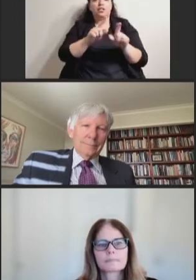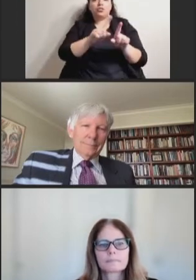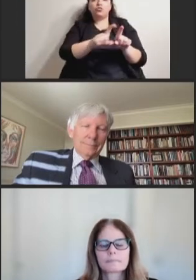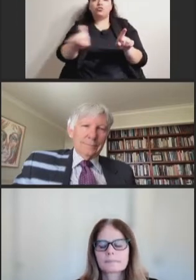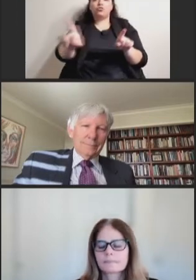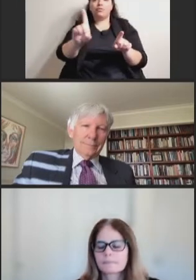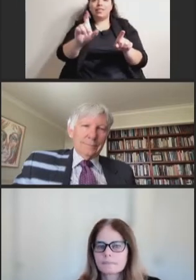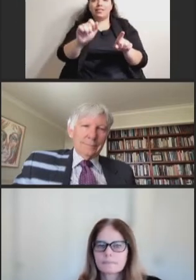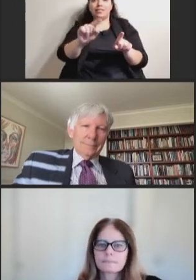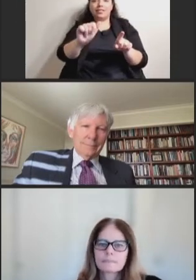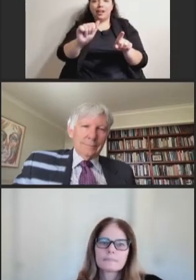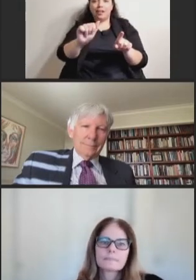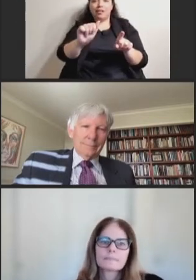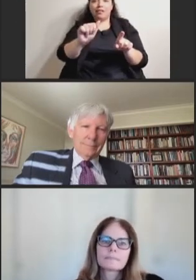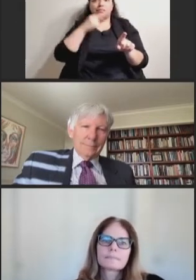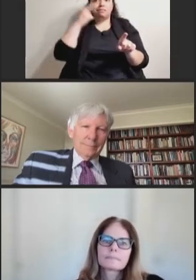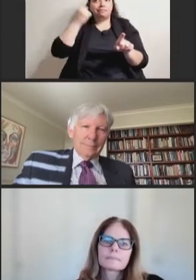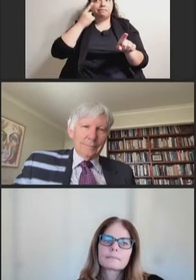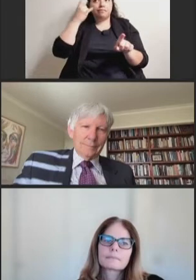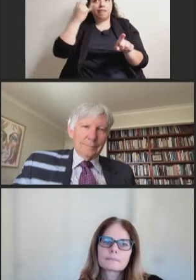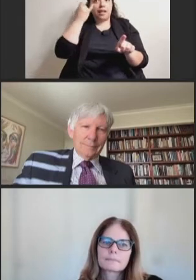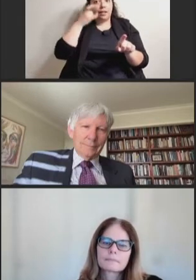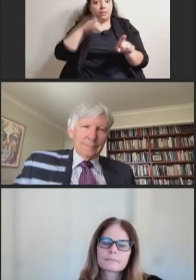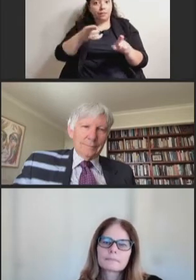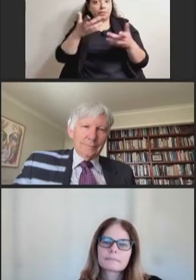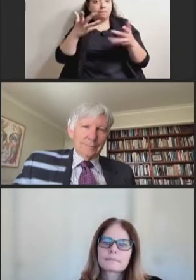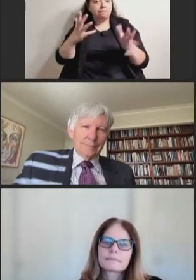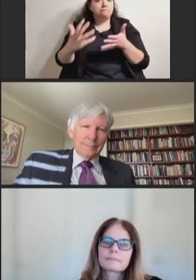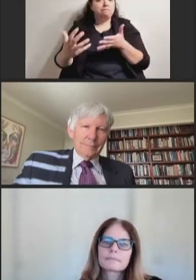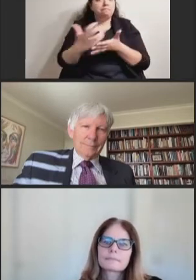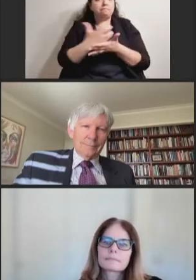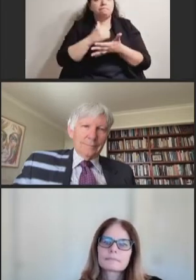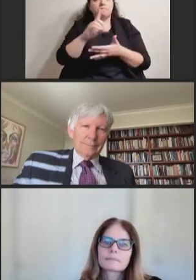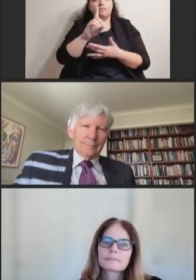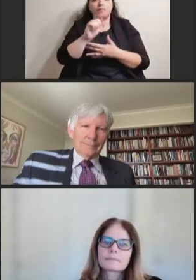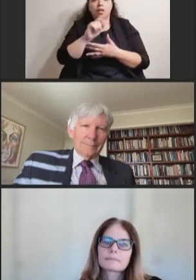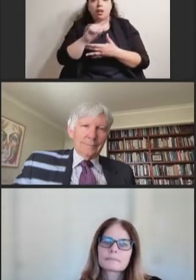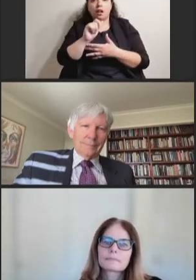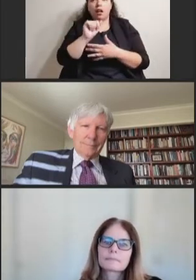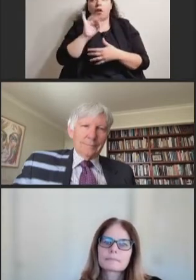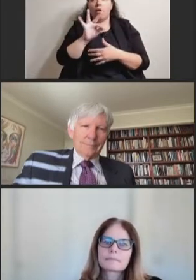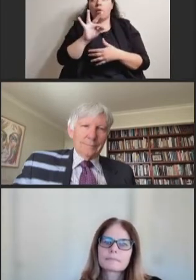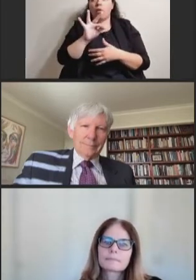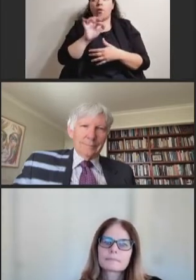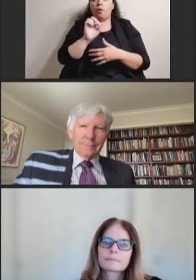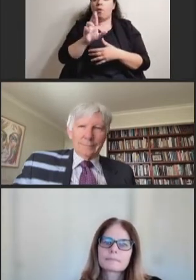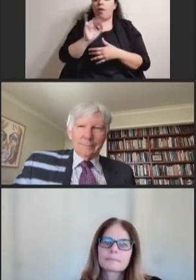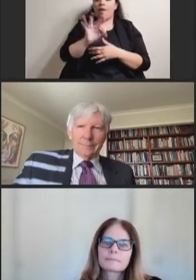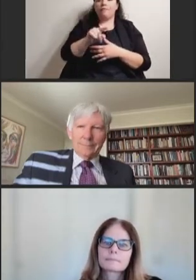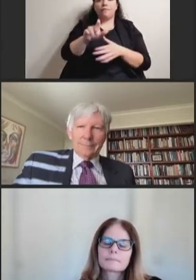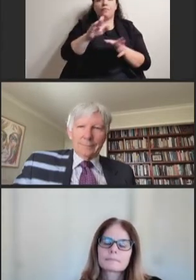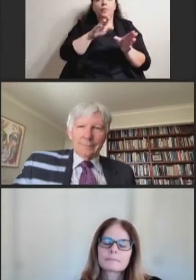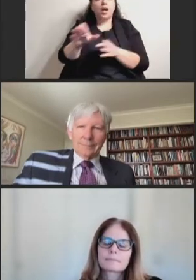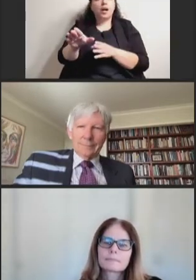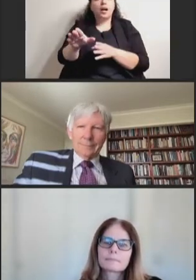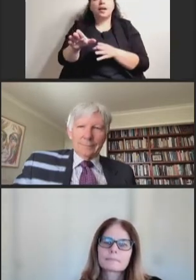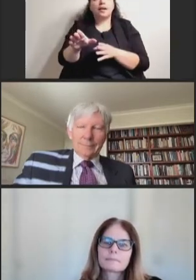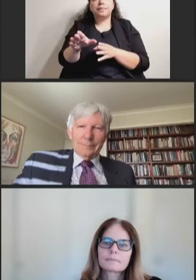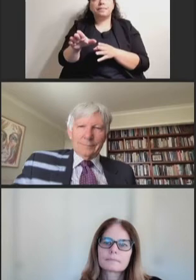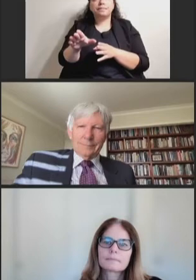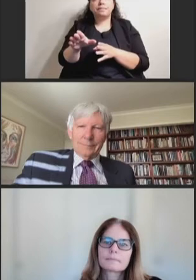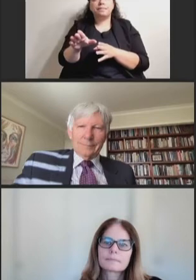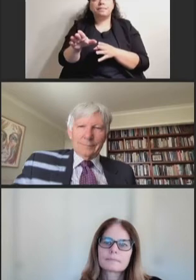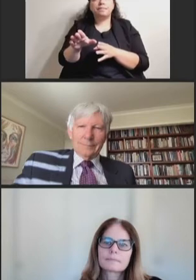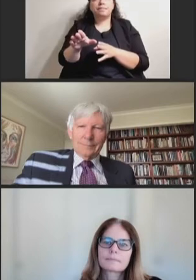just wondering if you have data or plan to get data on what, if anything, would